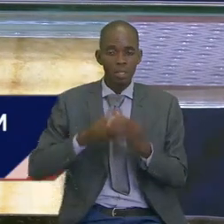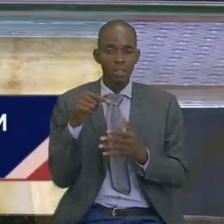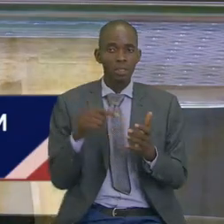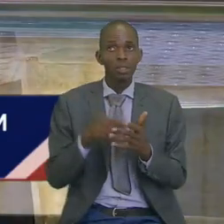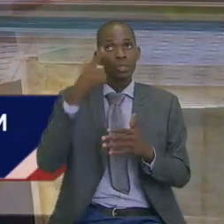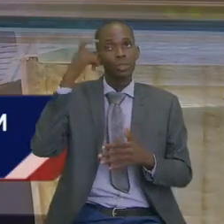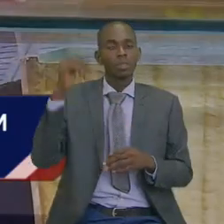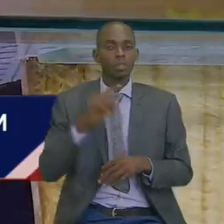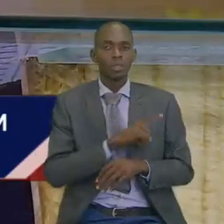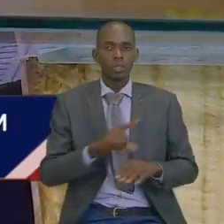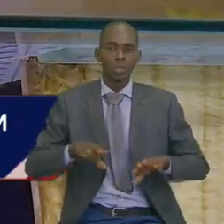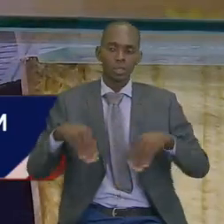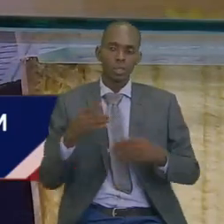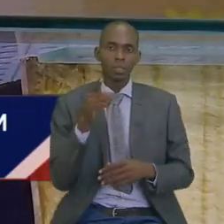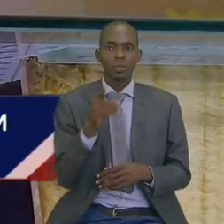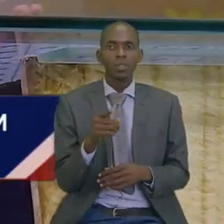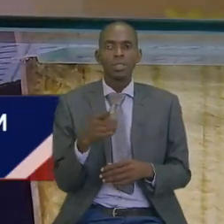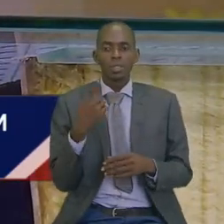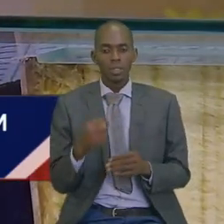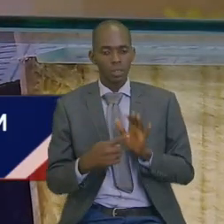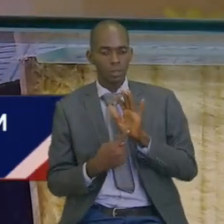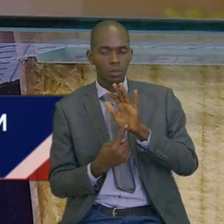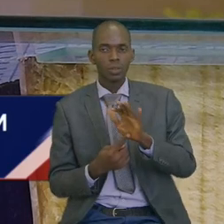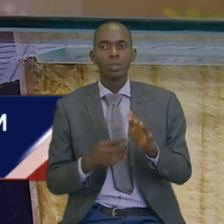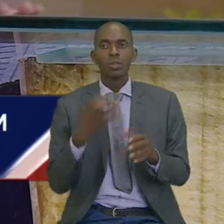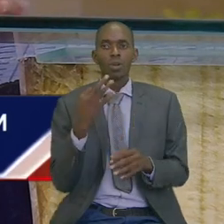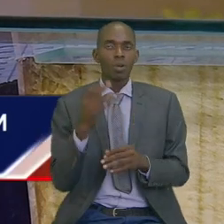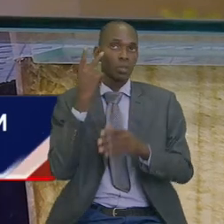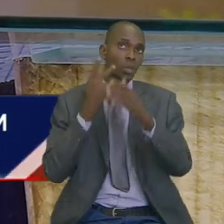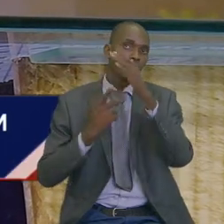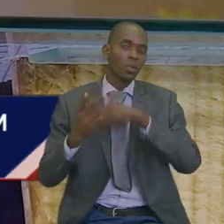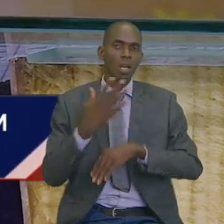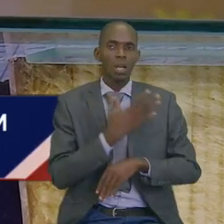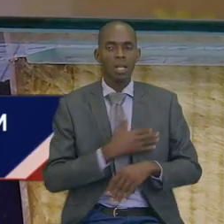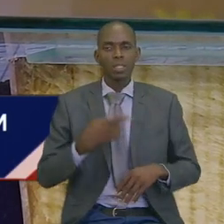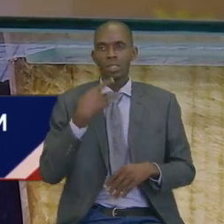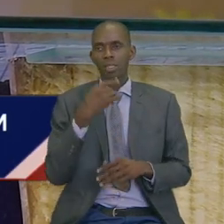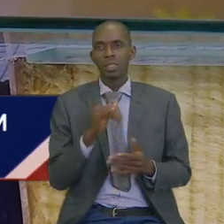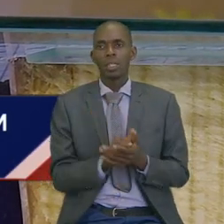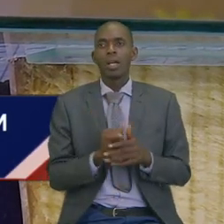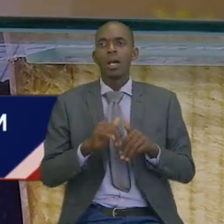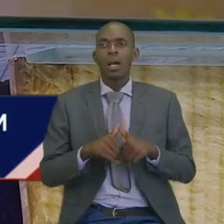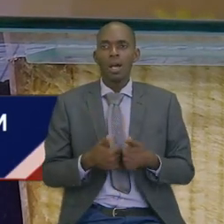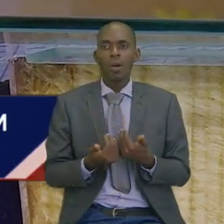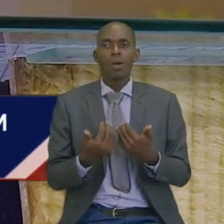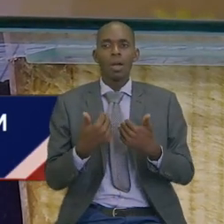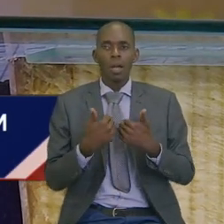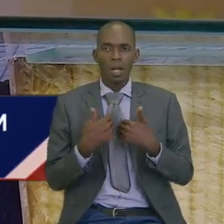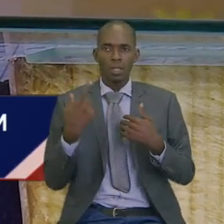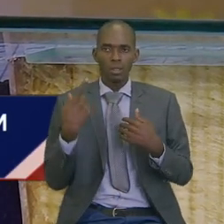dream, and the Lord gave him the revelation, the prophecy, and say, how has the